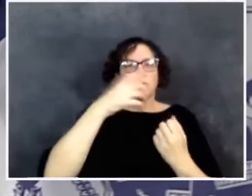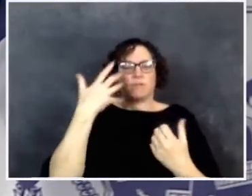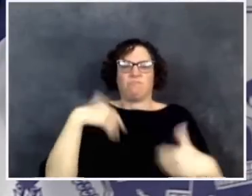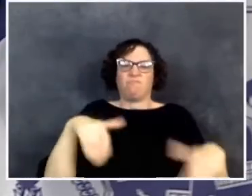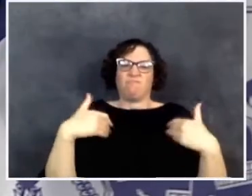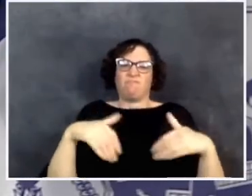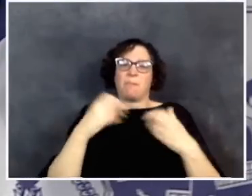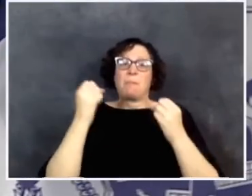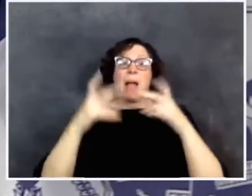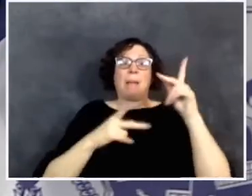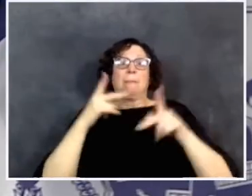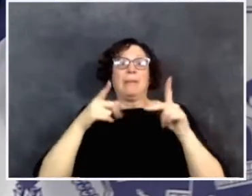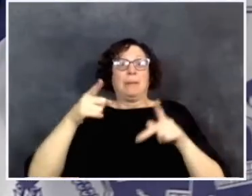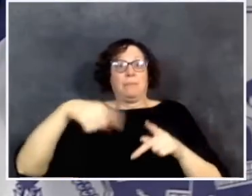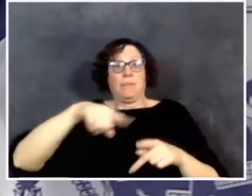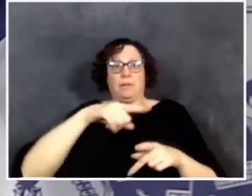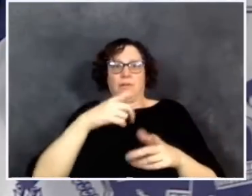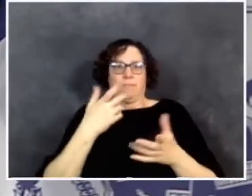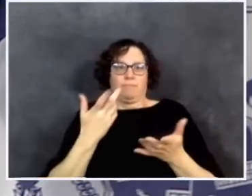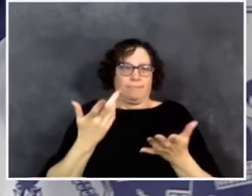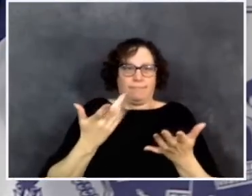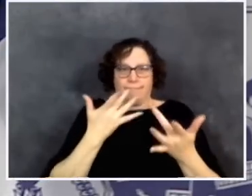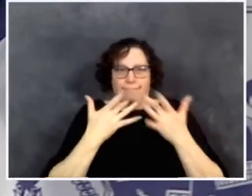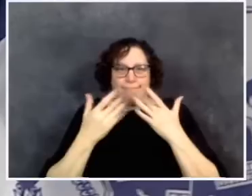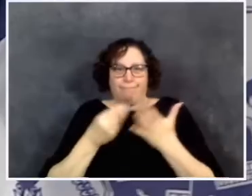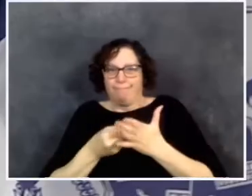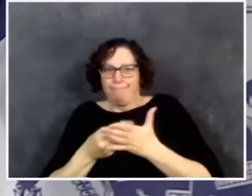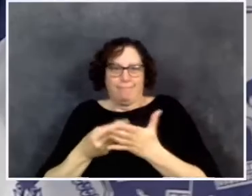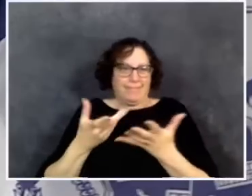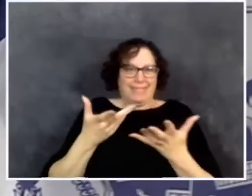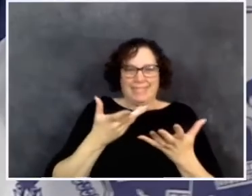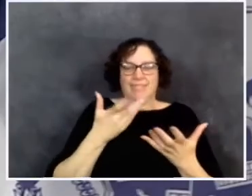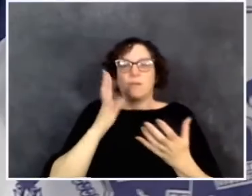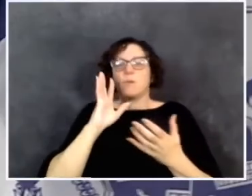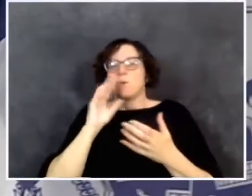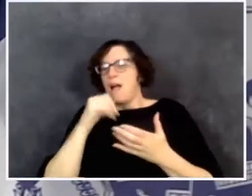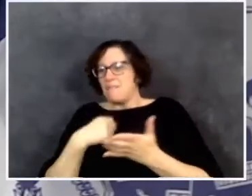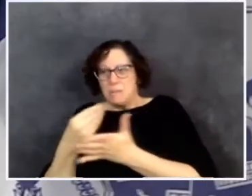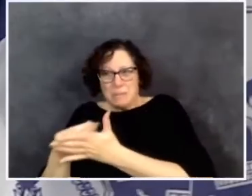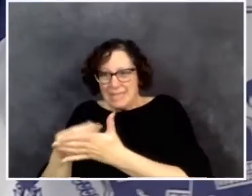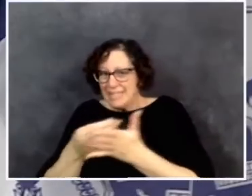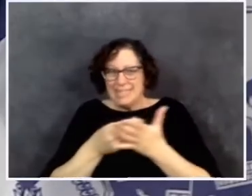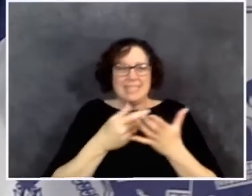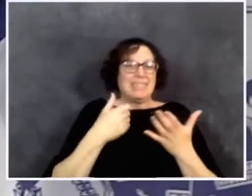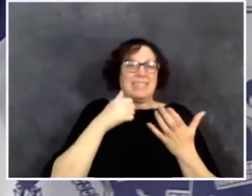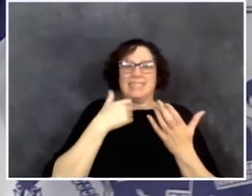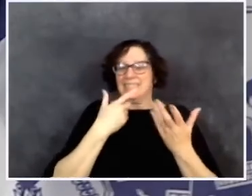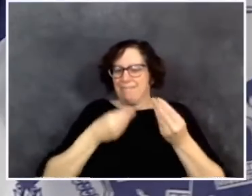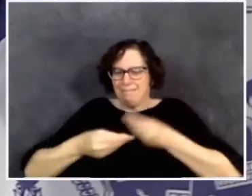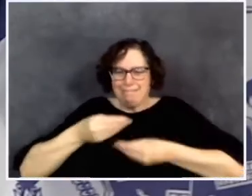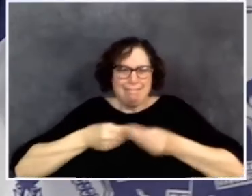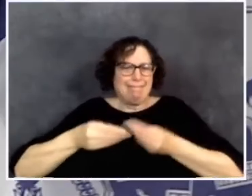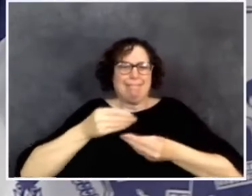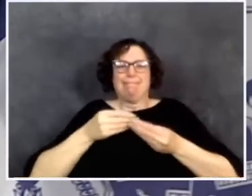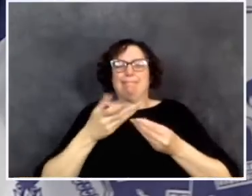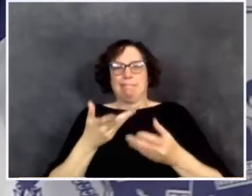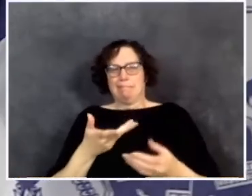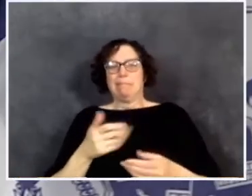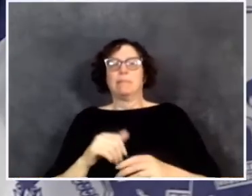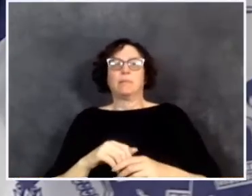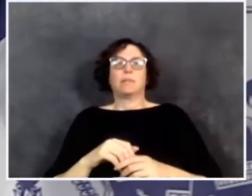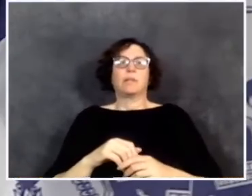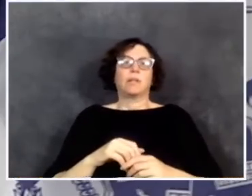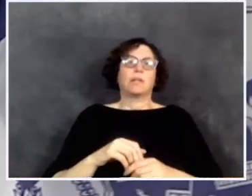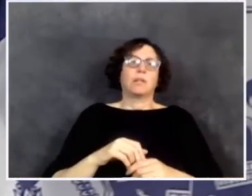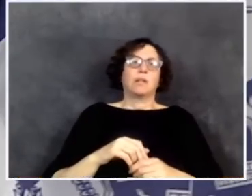won't have the resources they used to have, and that's going to cause deeper and deeper food insecurity. So, Kathleen, a way to think about it, as I said,